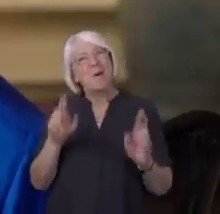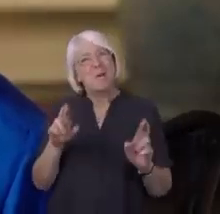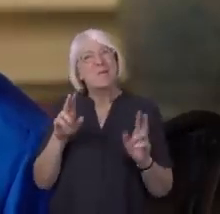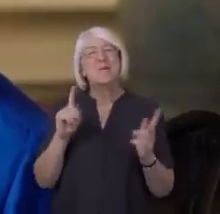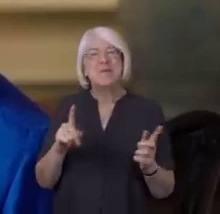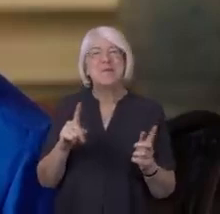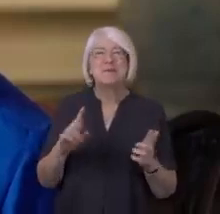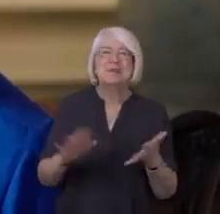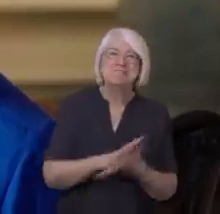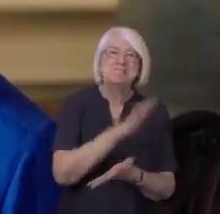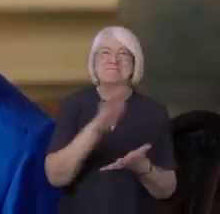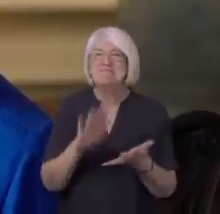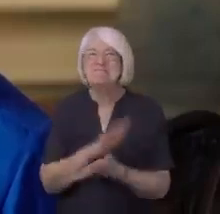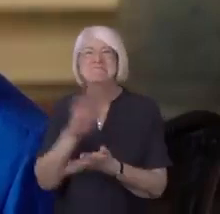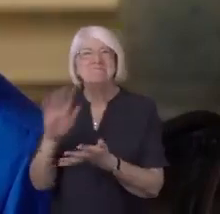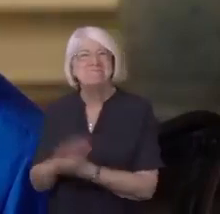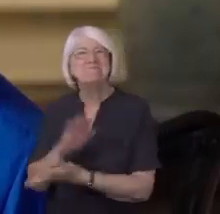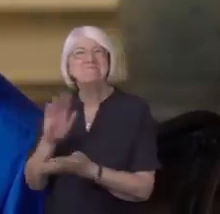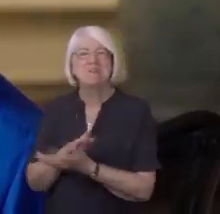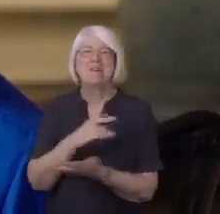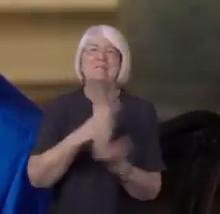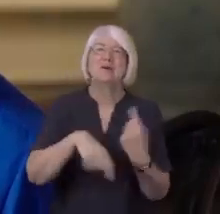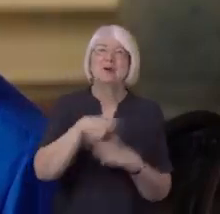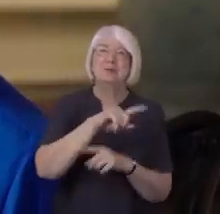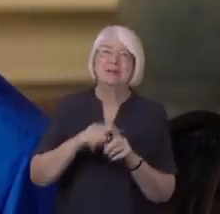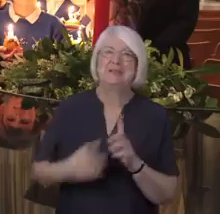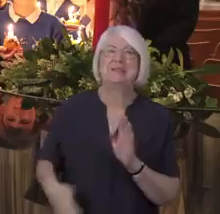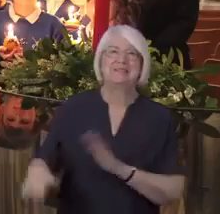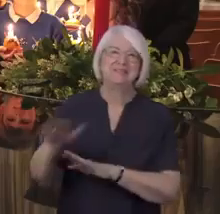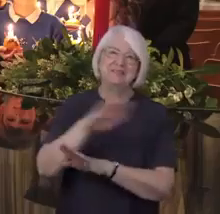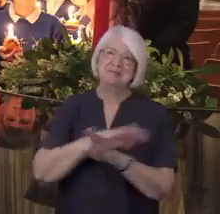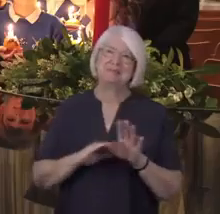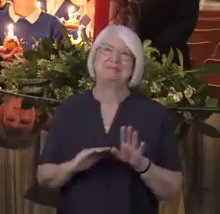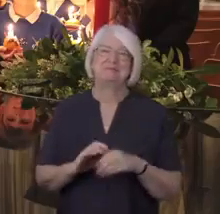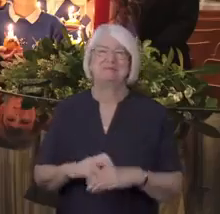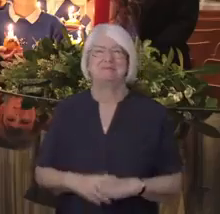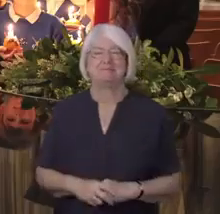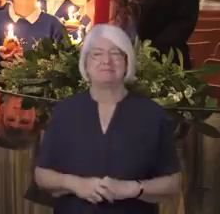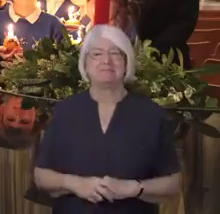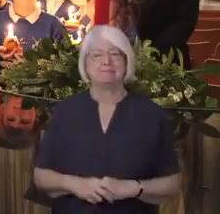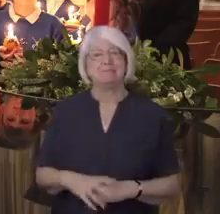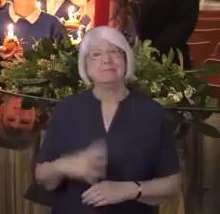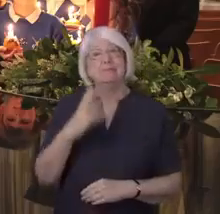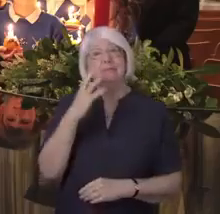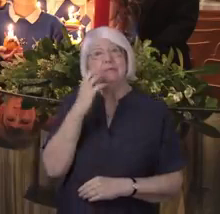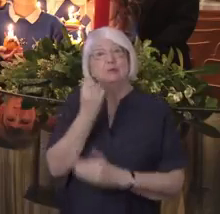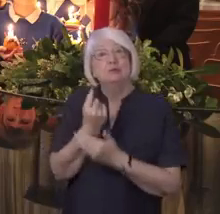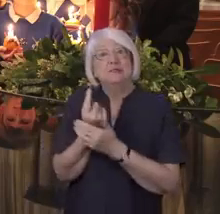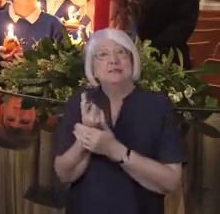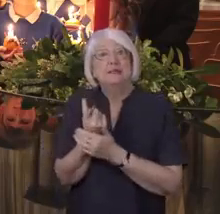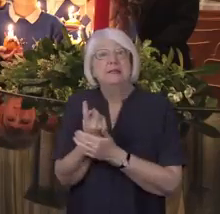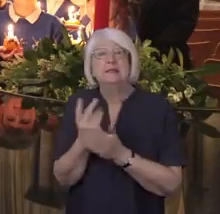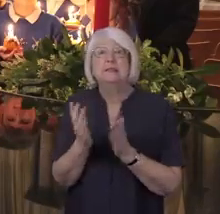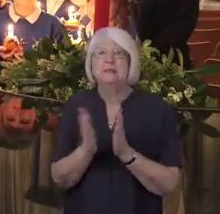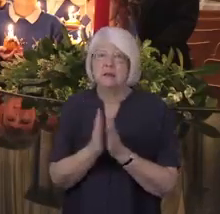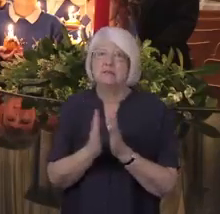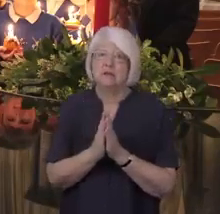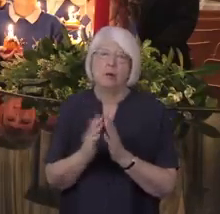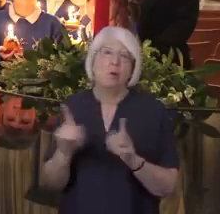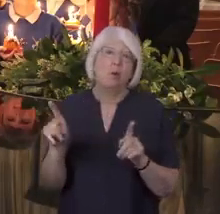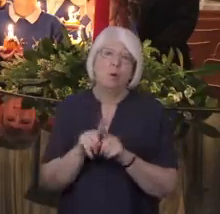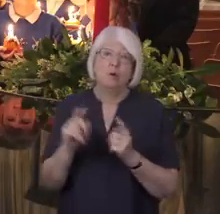joyous occasions for communities across the country. Christingle services also make an